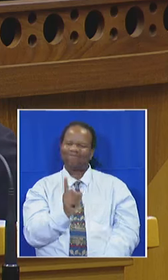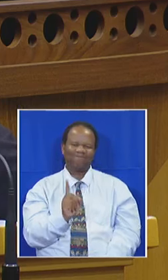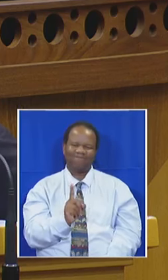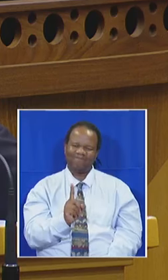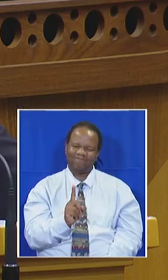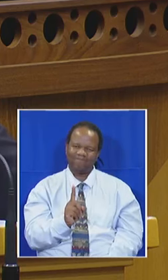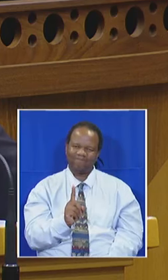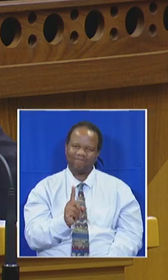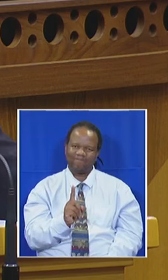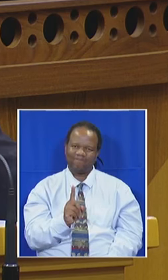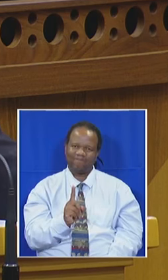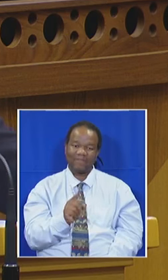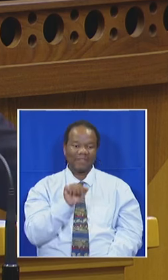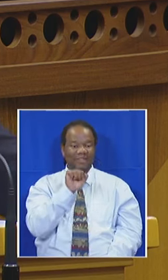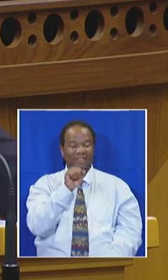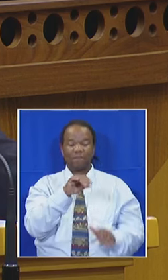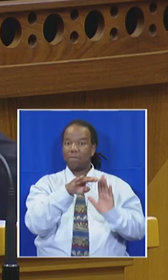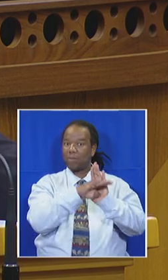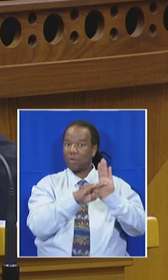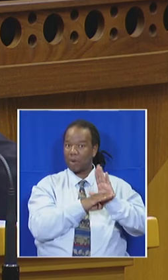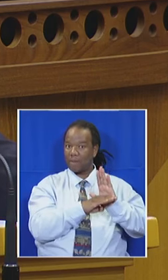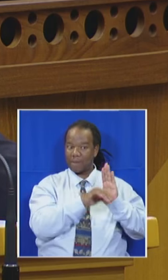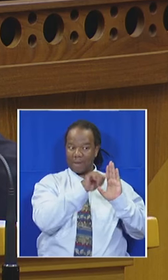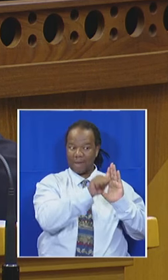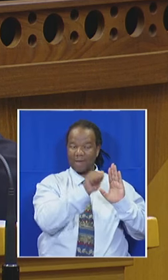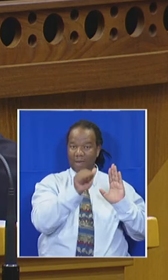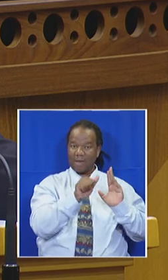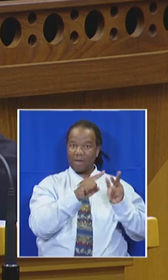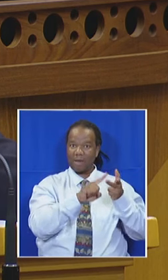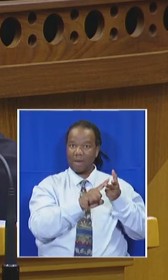They are aimed at ensuring the achievement